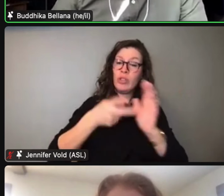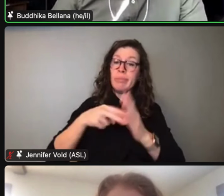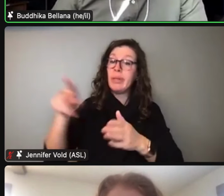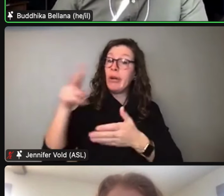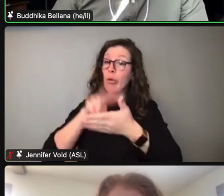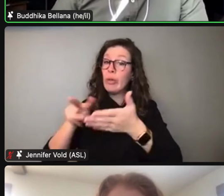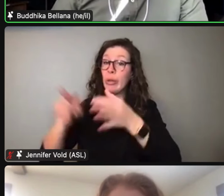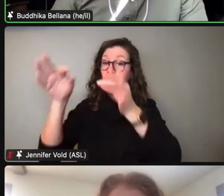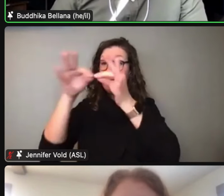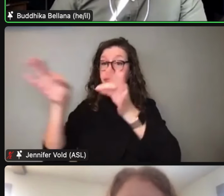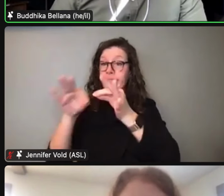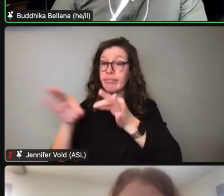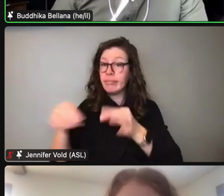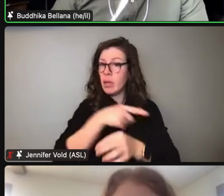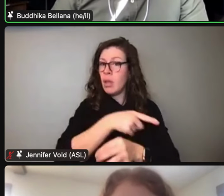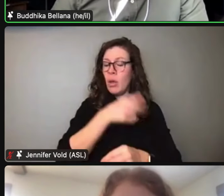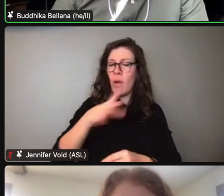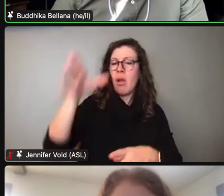example.